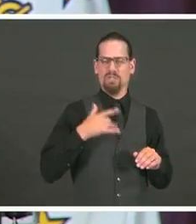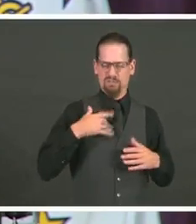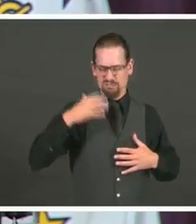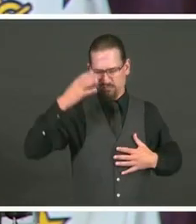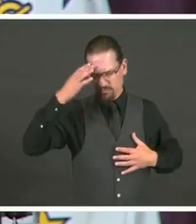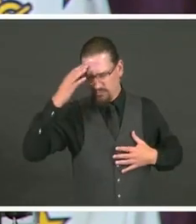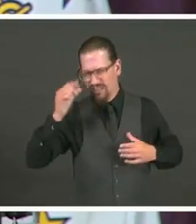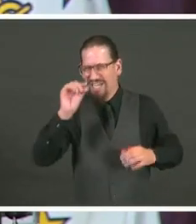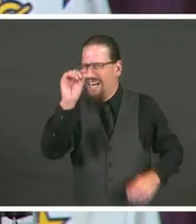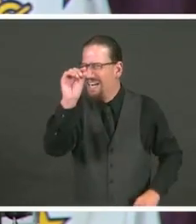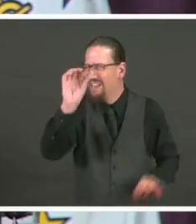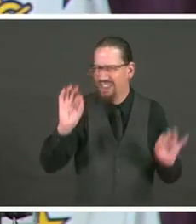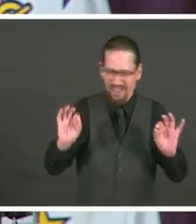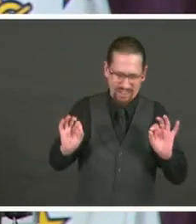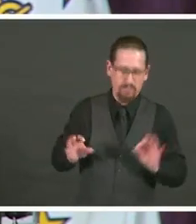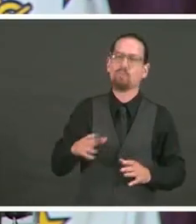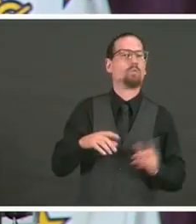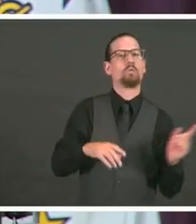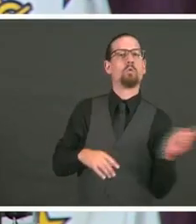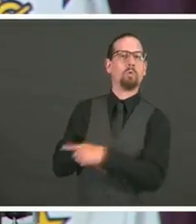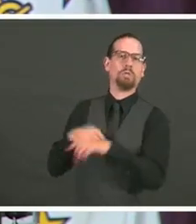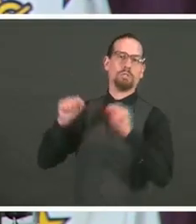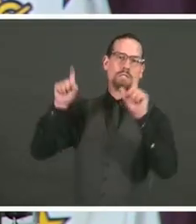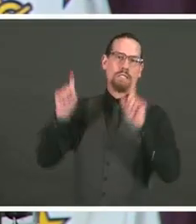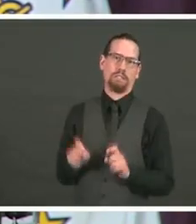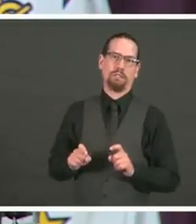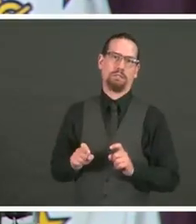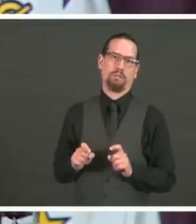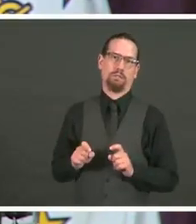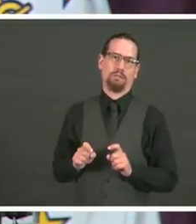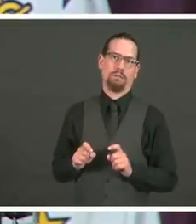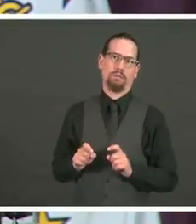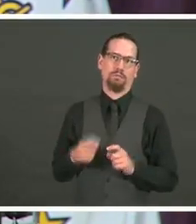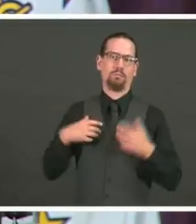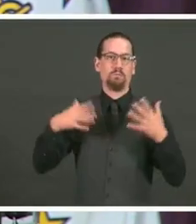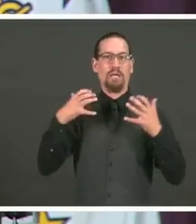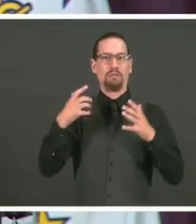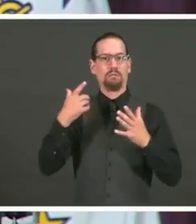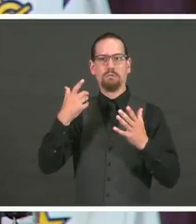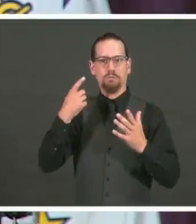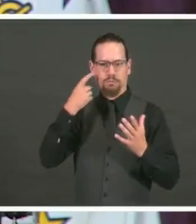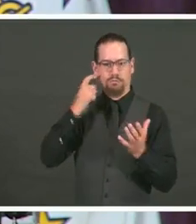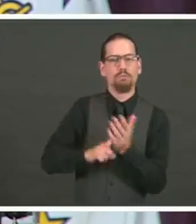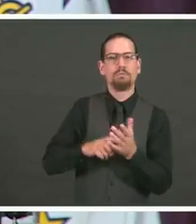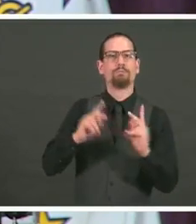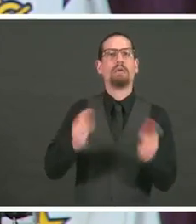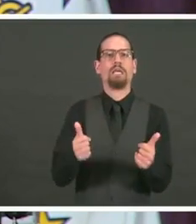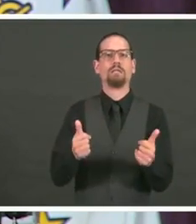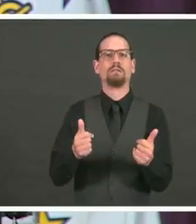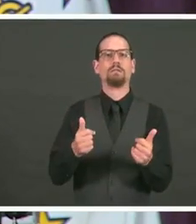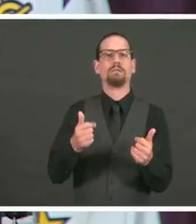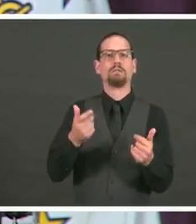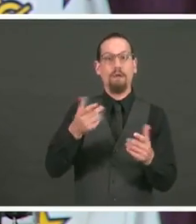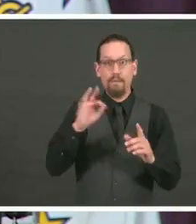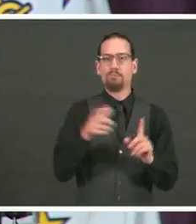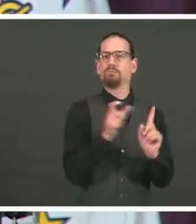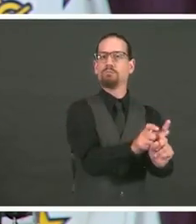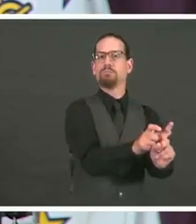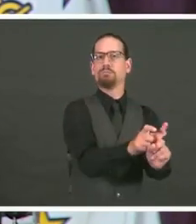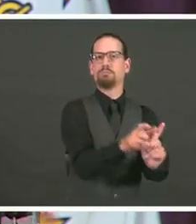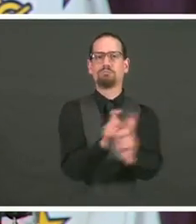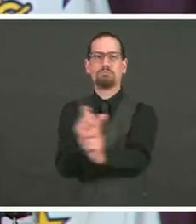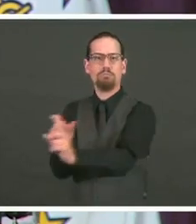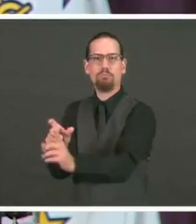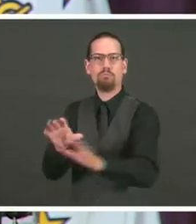you're positive, we need you isolated quickly. Starting today, we're expanding our asymptomatic testing